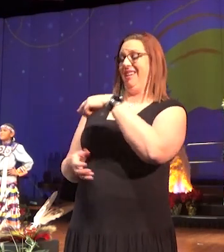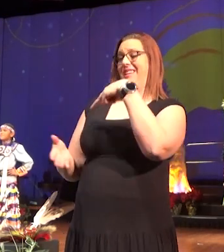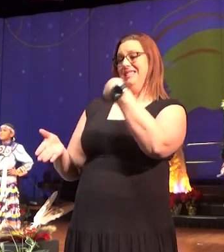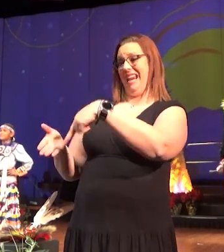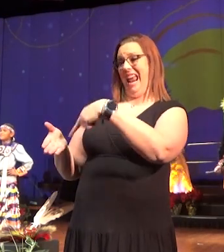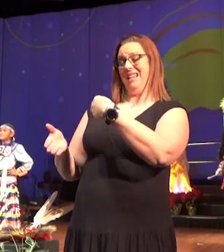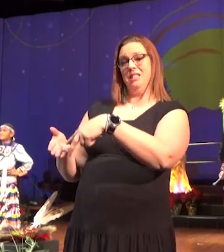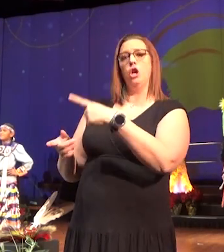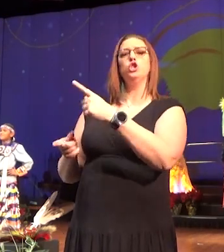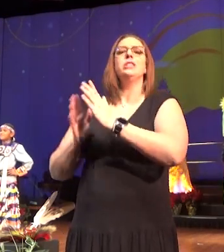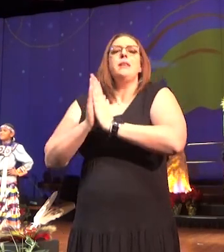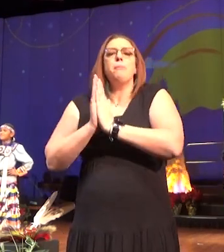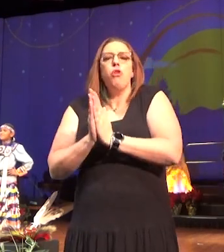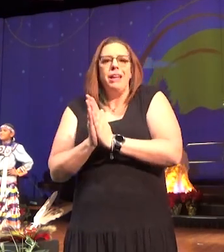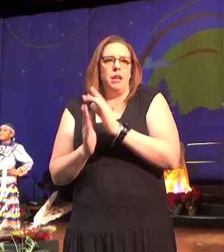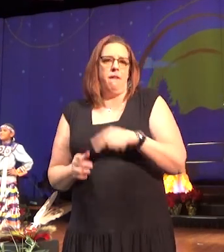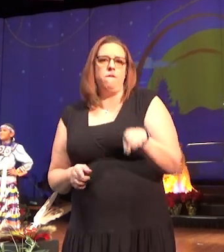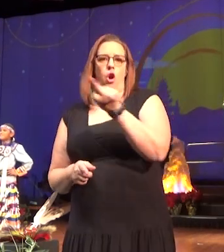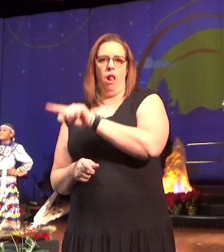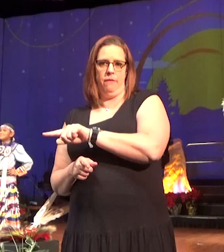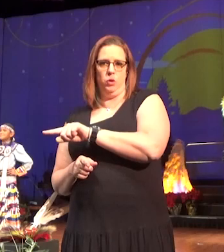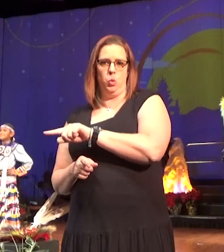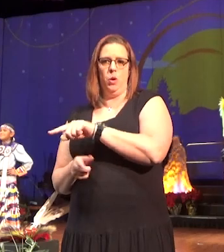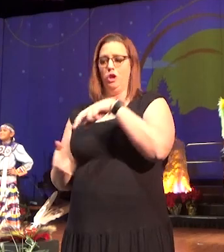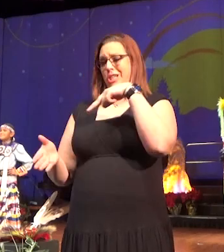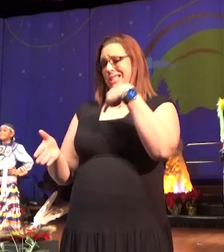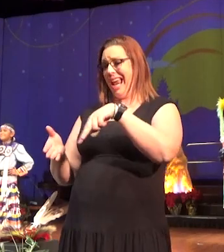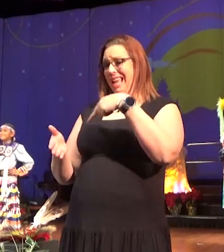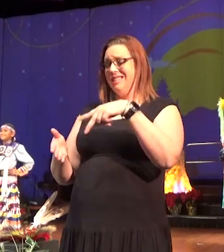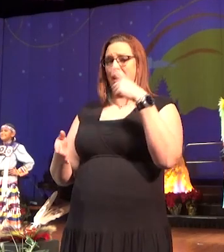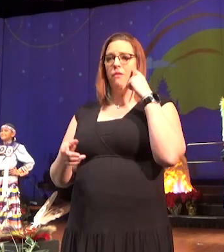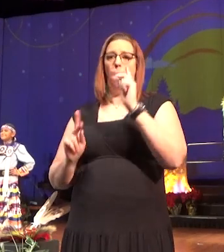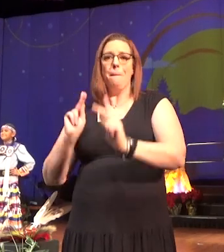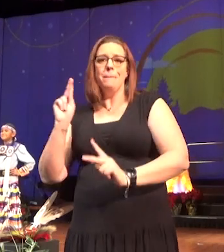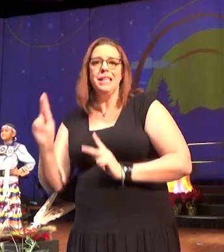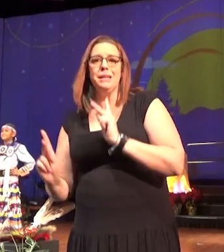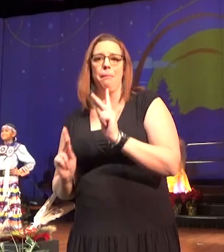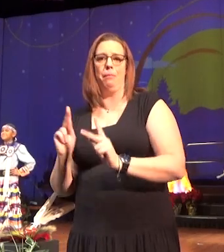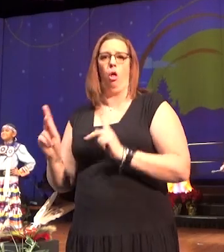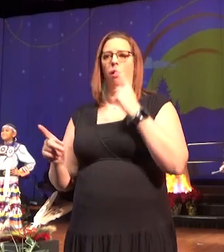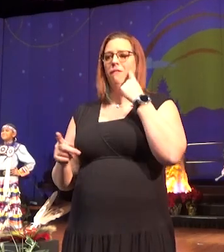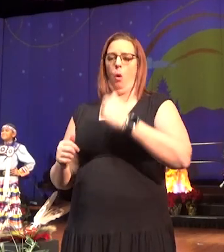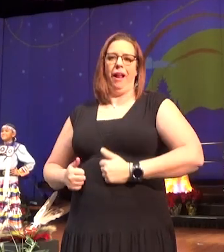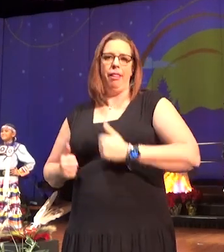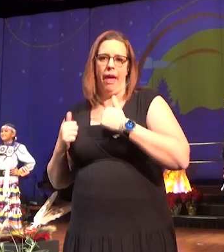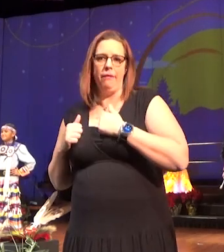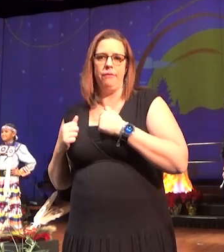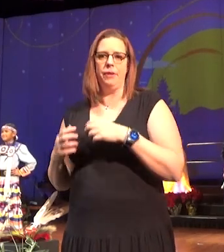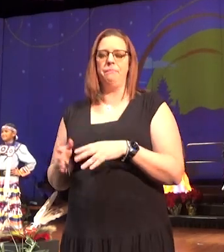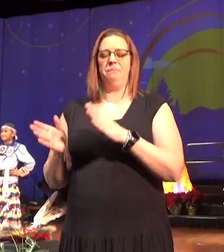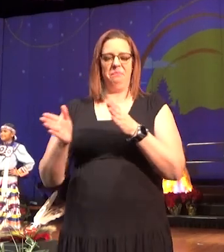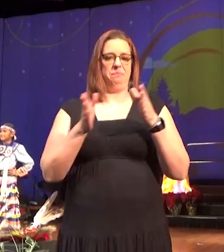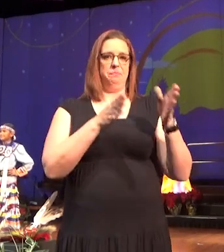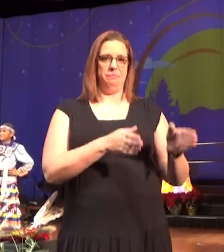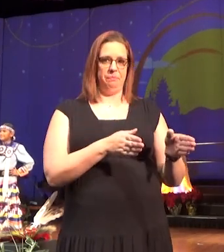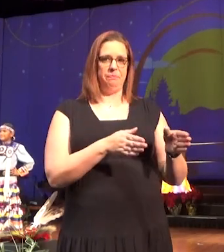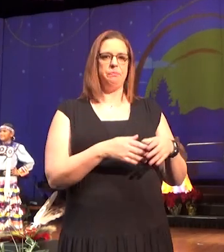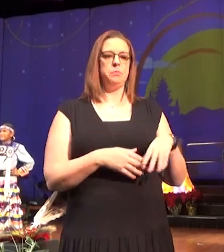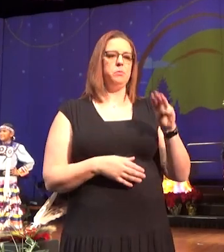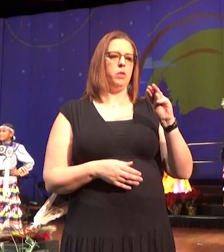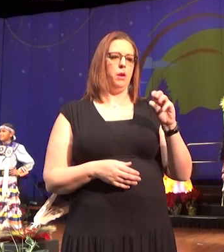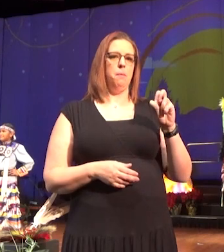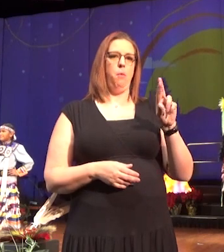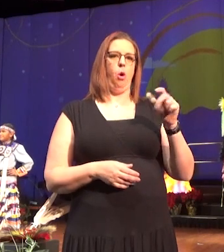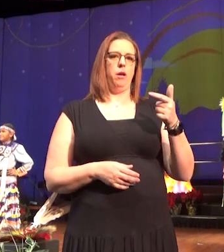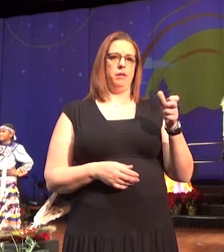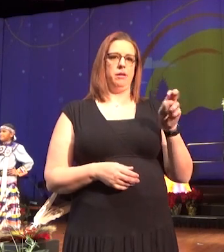for all of you. She's dancing for you. She's dancing for people, for all life. And the next style of dance is